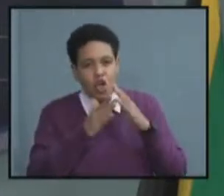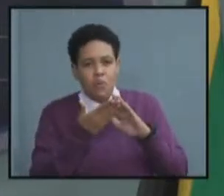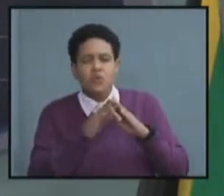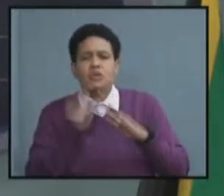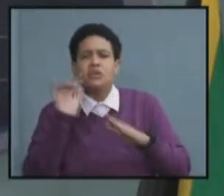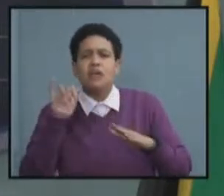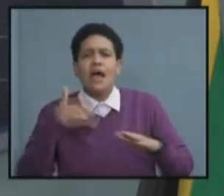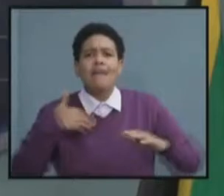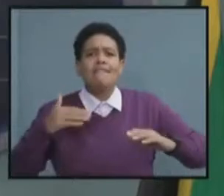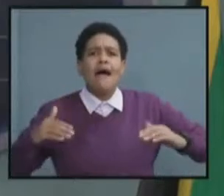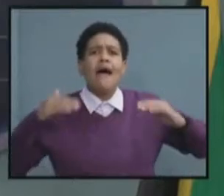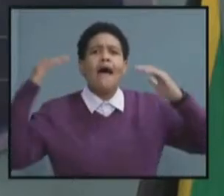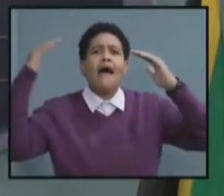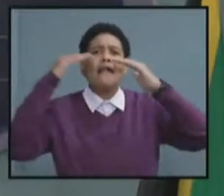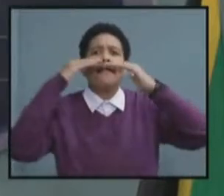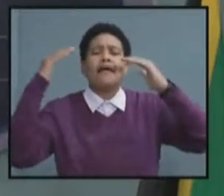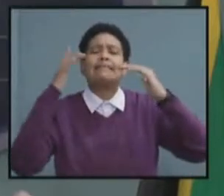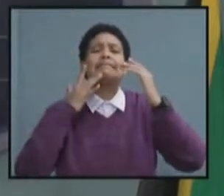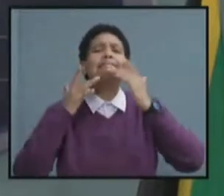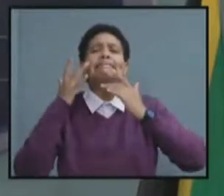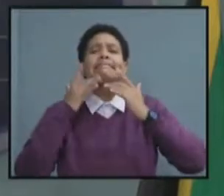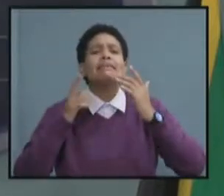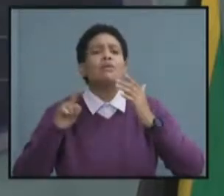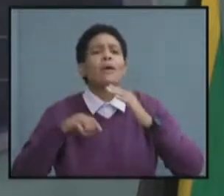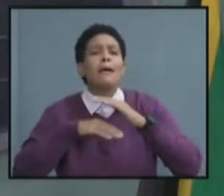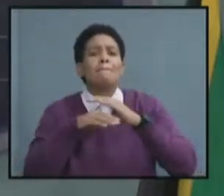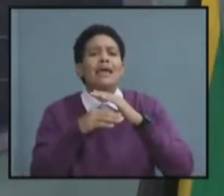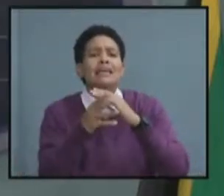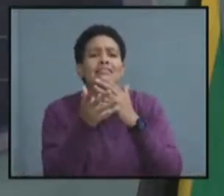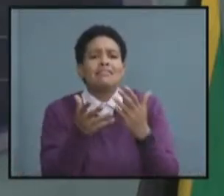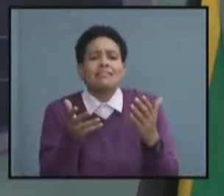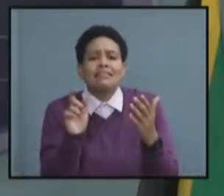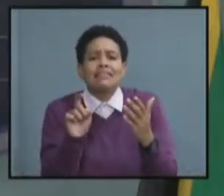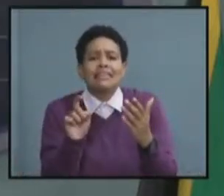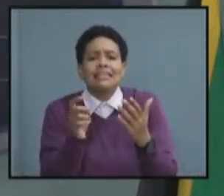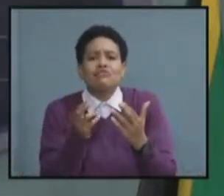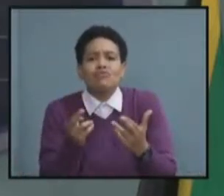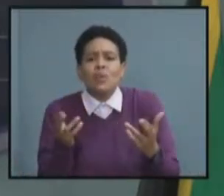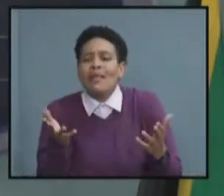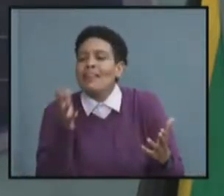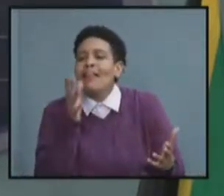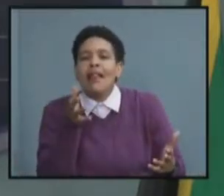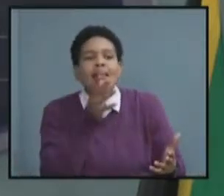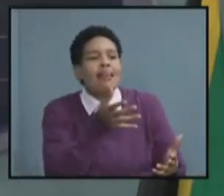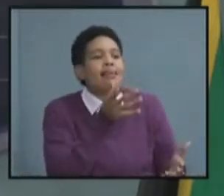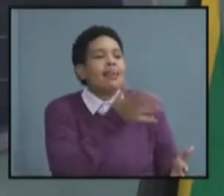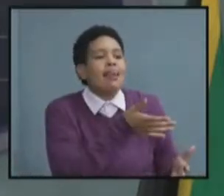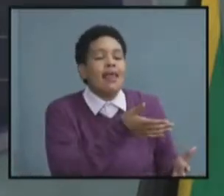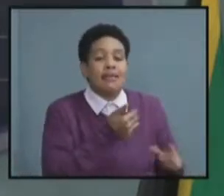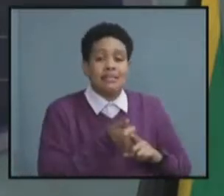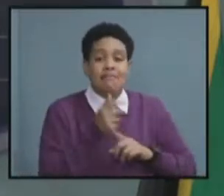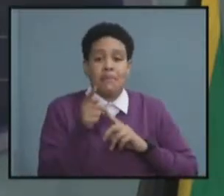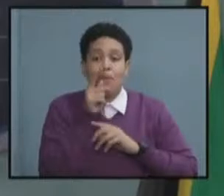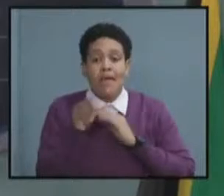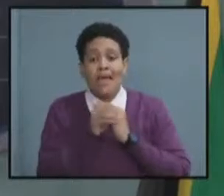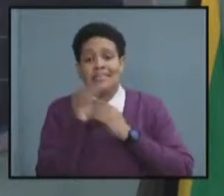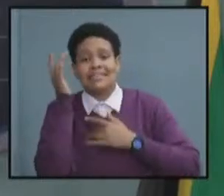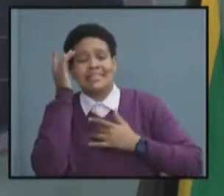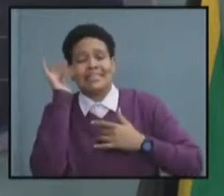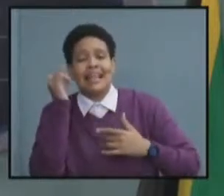communities that have high levels of poverty where basic amenities may be absent. Of course, persons with underlying conditions,